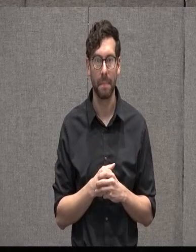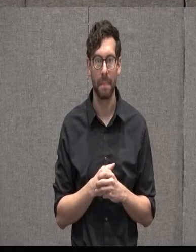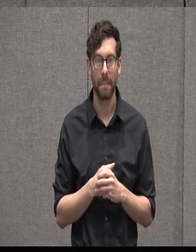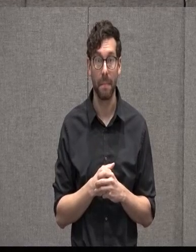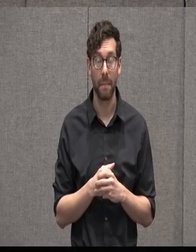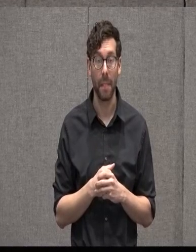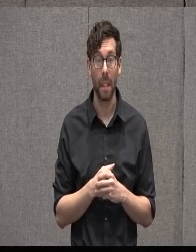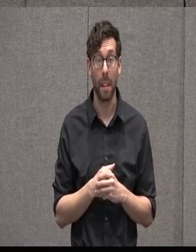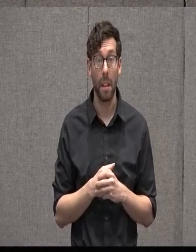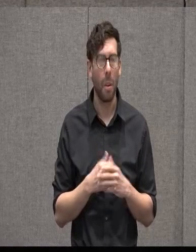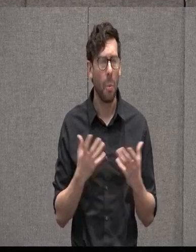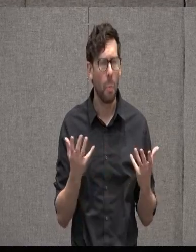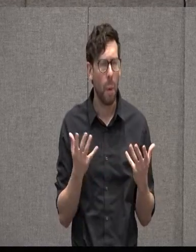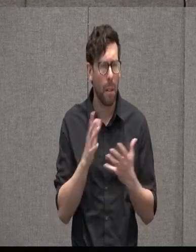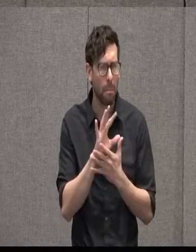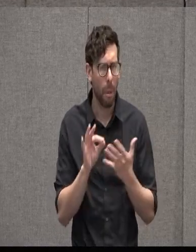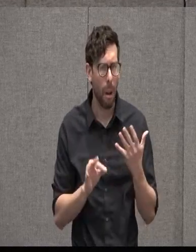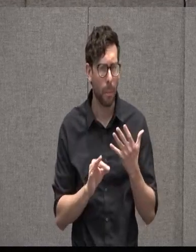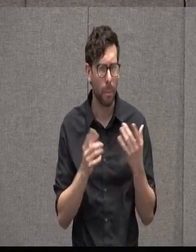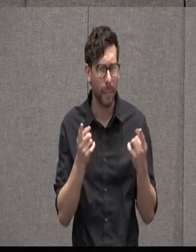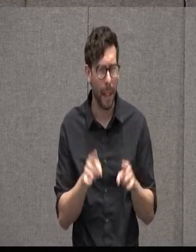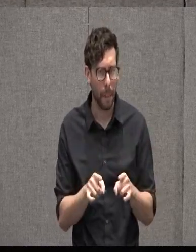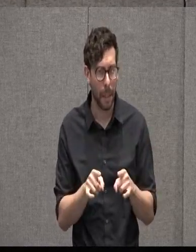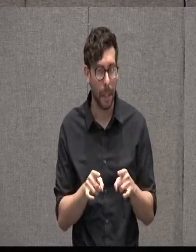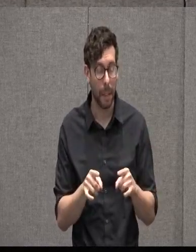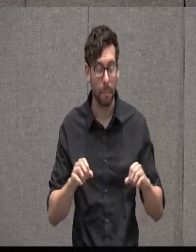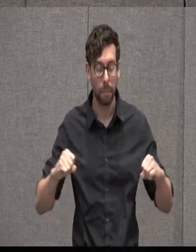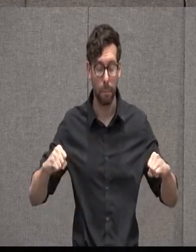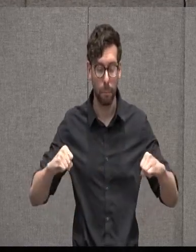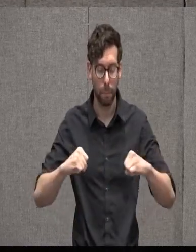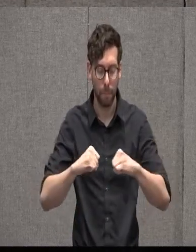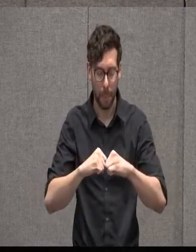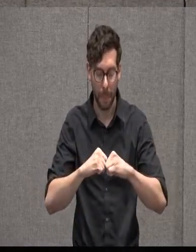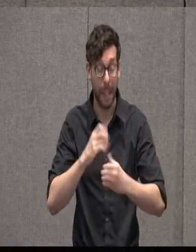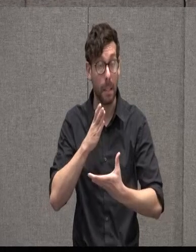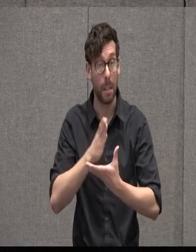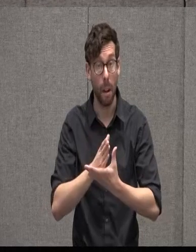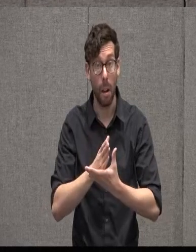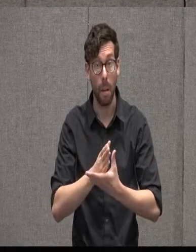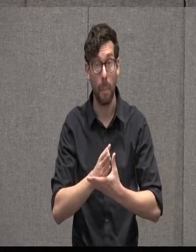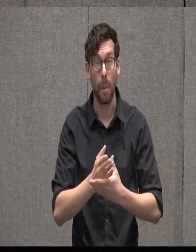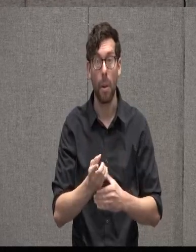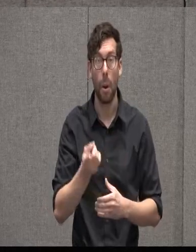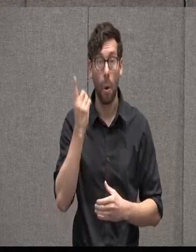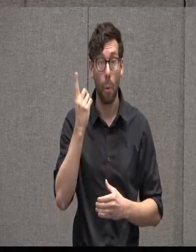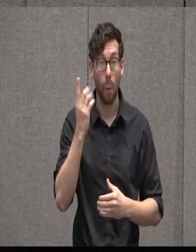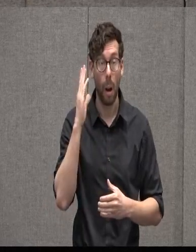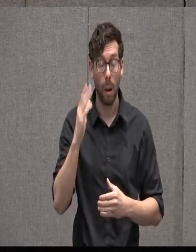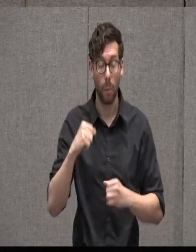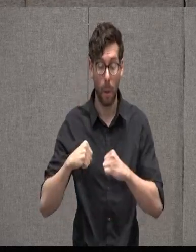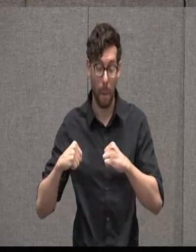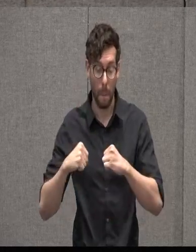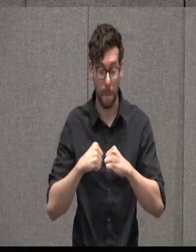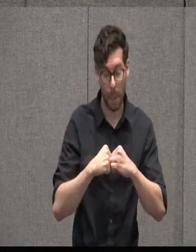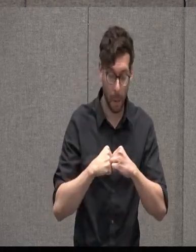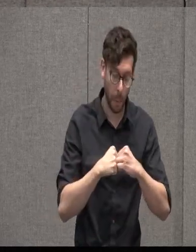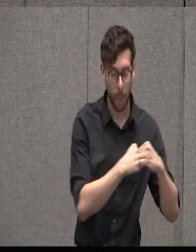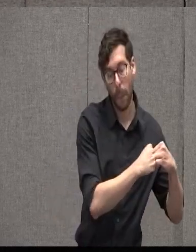that they come together and collide and there's a collision. What are some of our possibilities? They can come together and completely